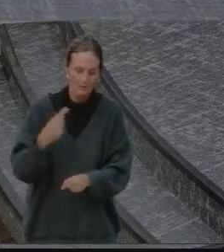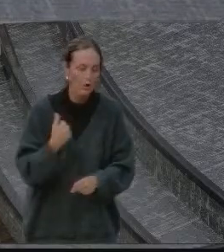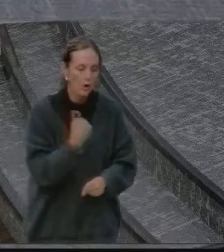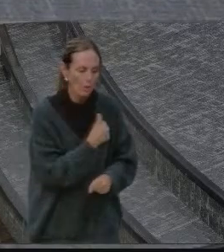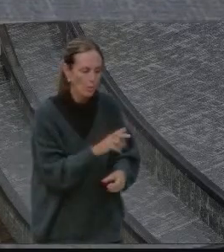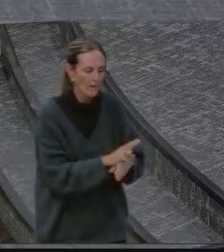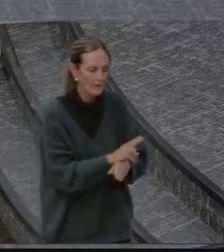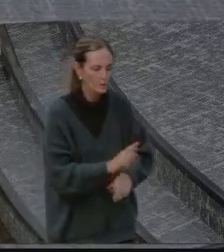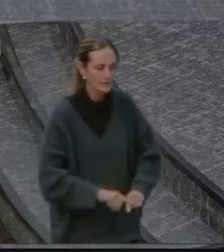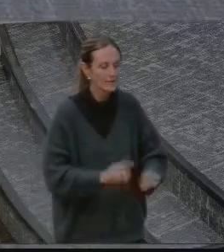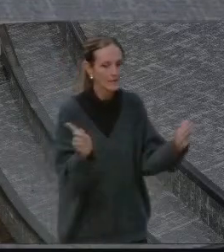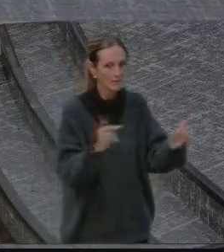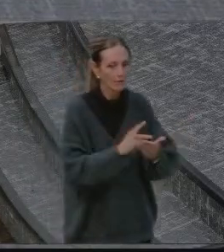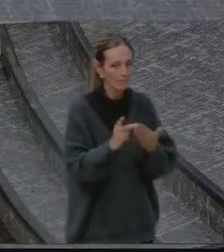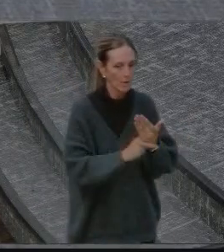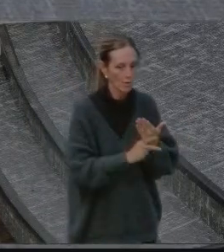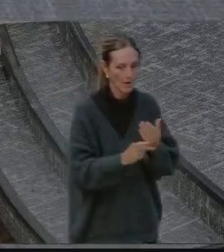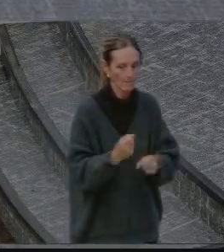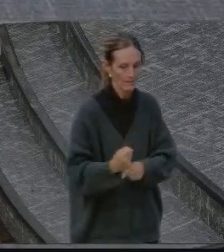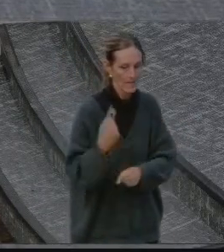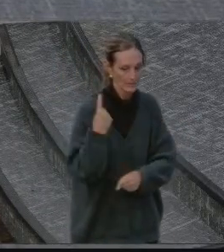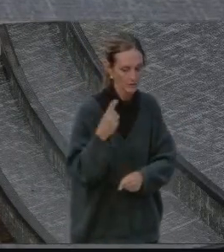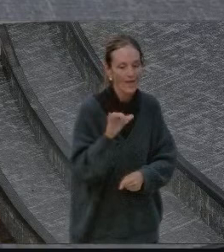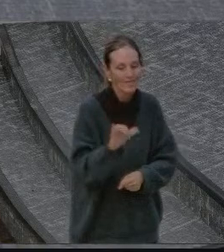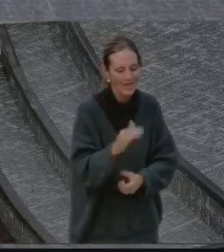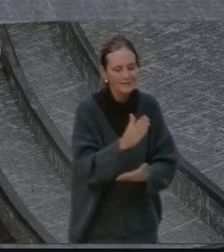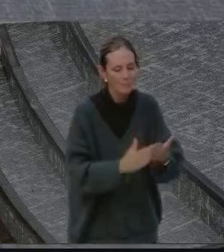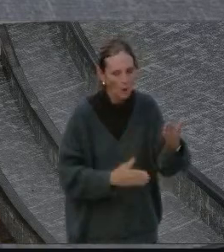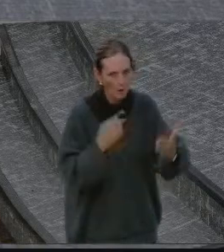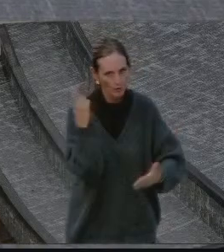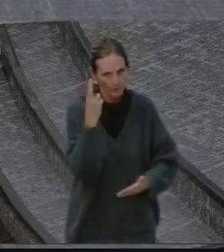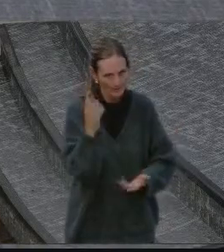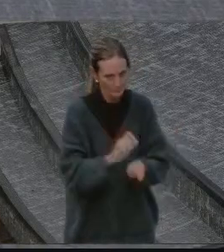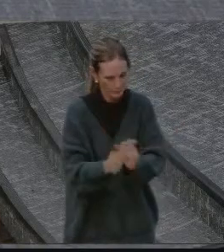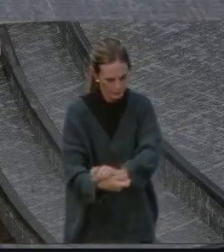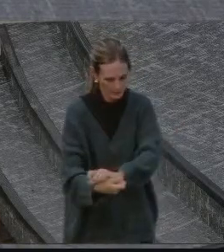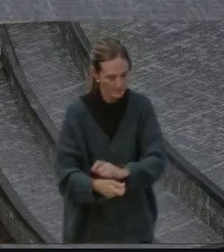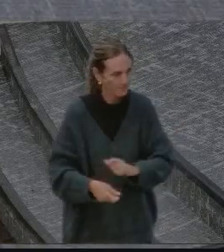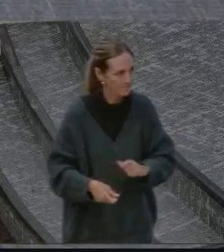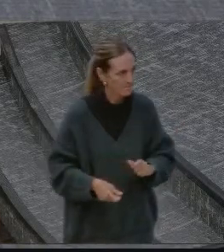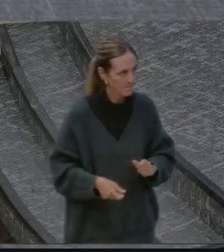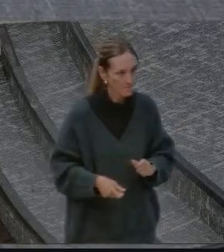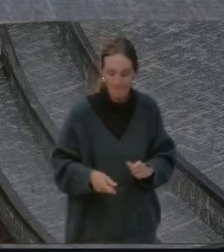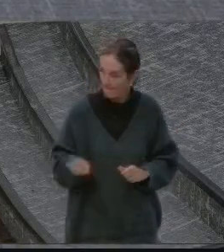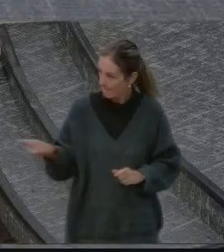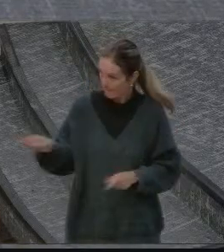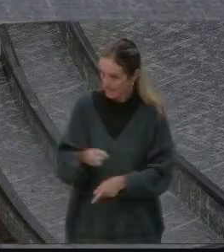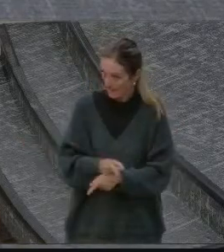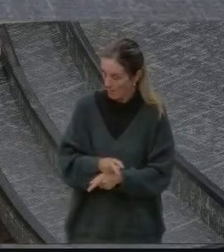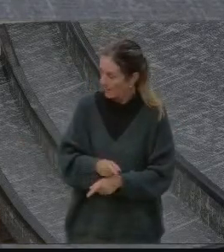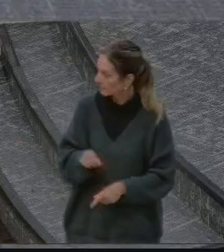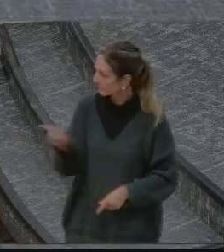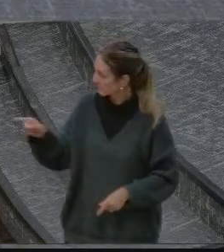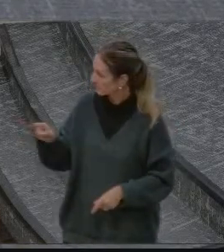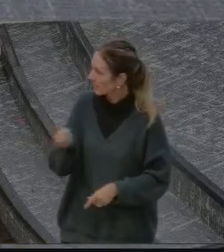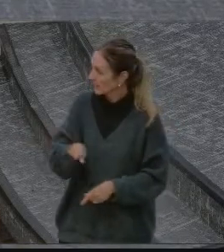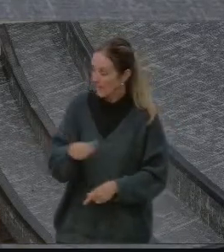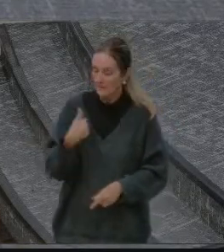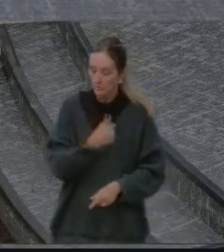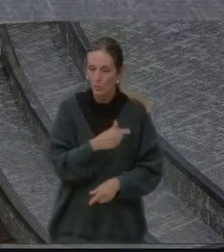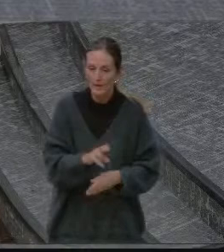think, program last year, and this is part of the reason we're looking to change. Go ahead, Dr. Blankenship. Yes, we used a